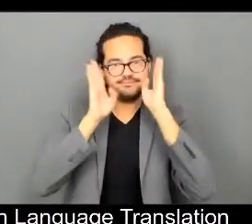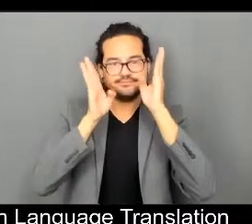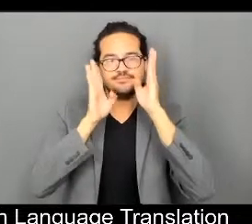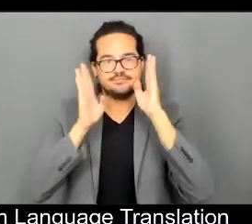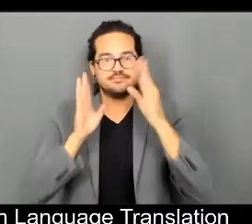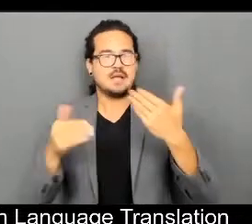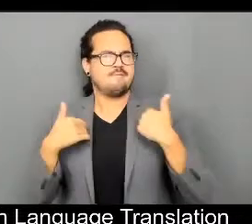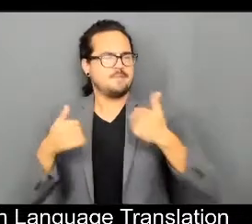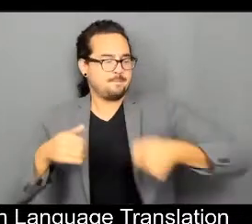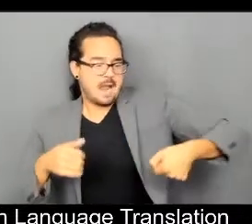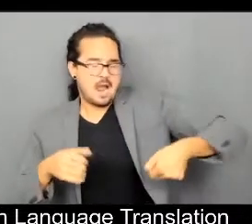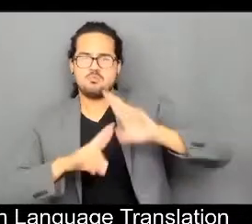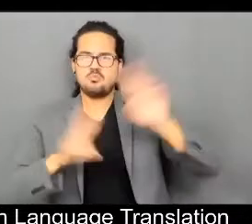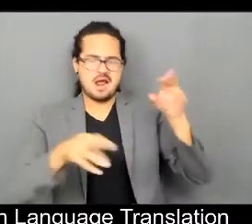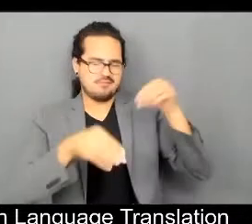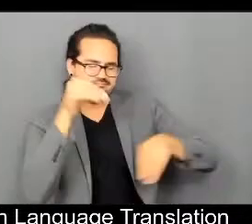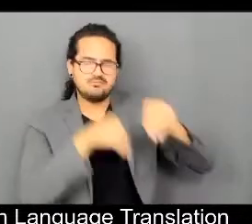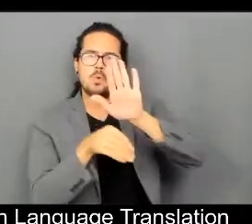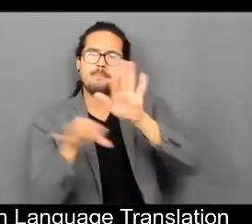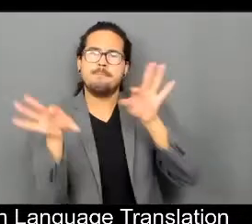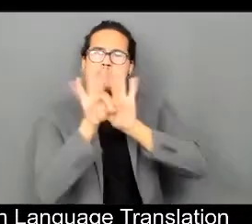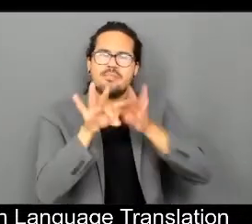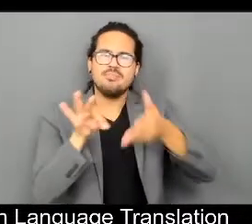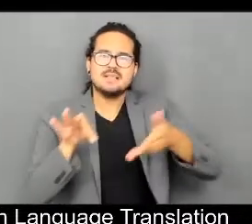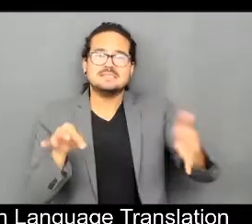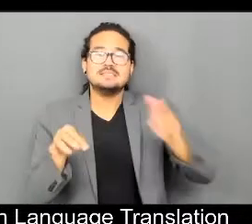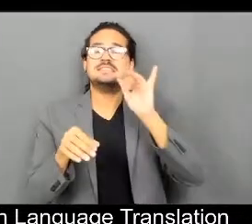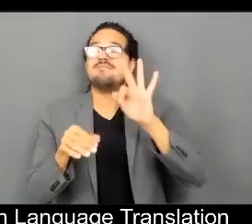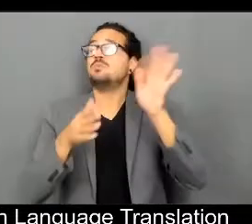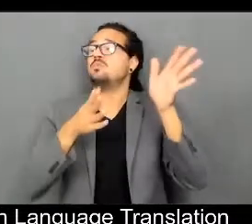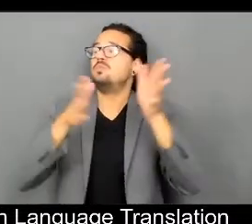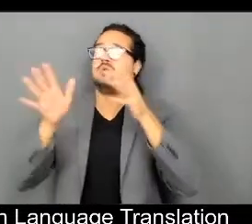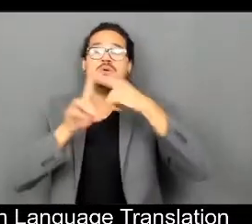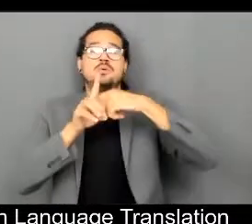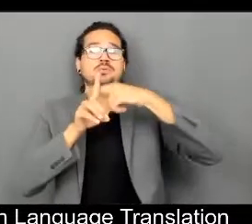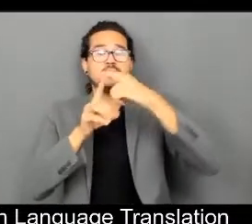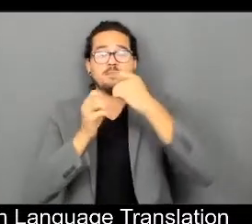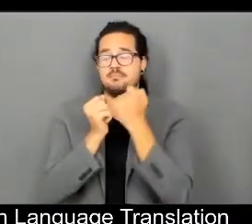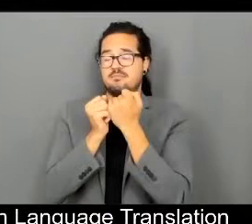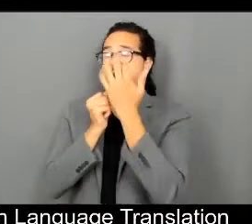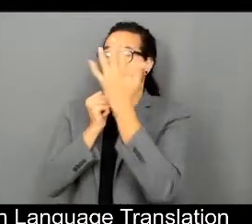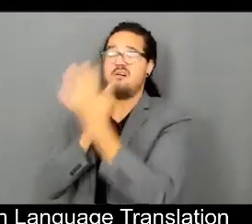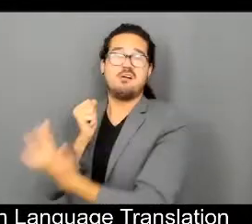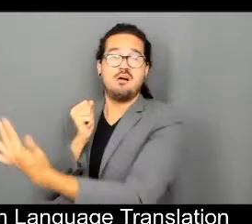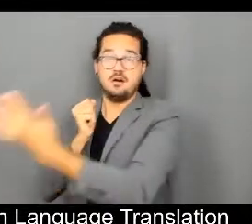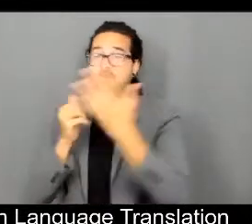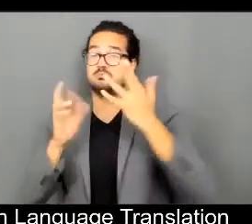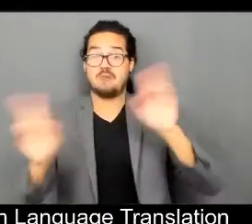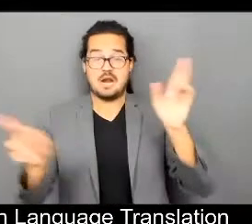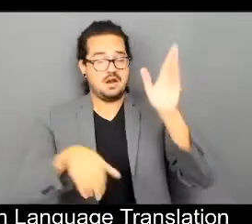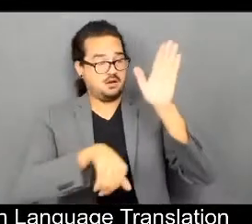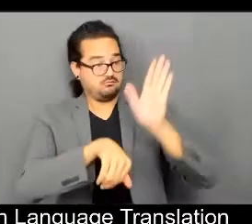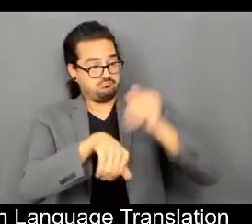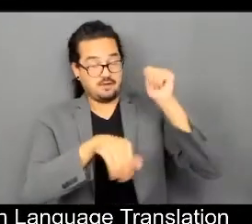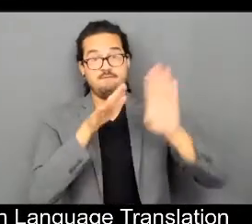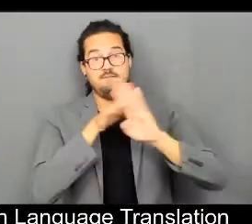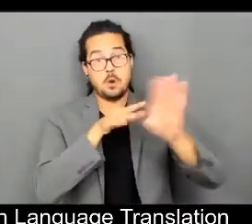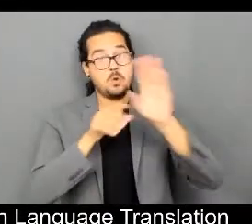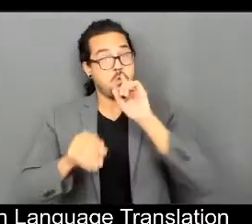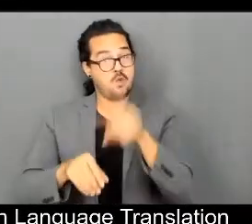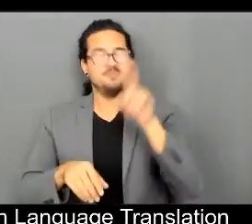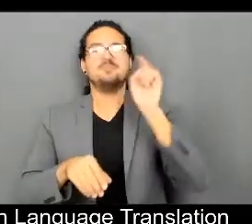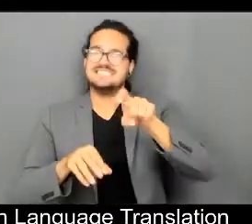because of a wind change or a spot or something like that. So be heads up, make sure you're registered for Alert Marin so we can get a hold of